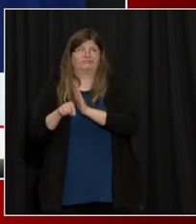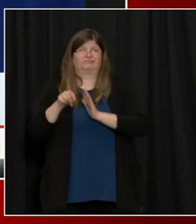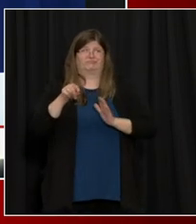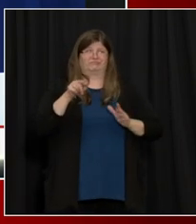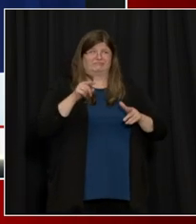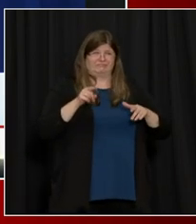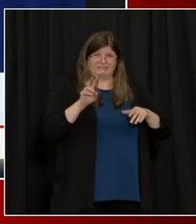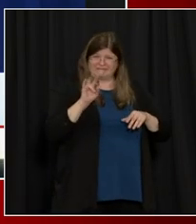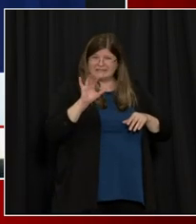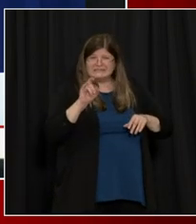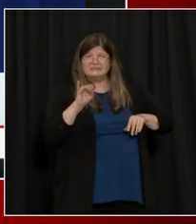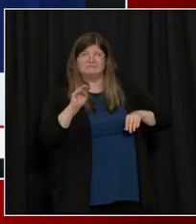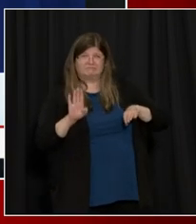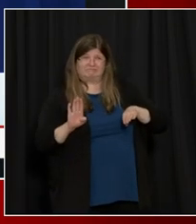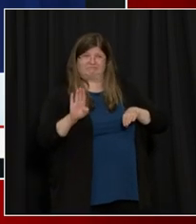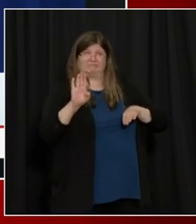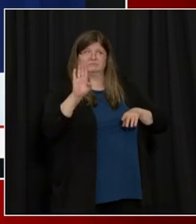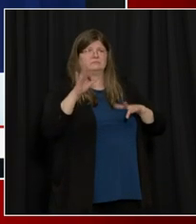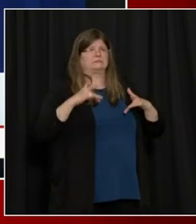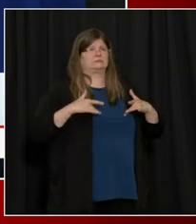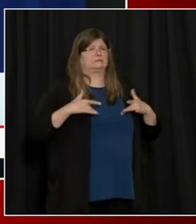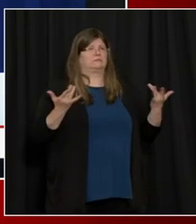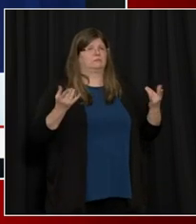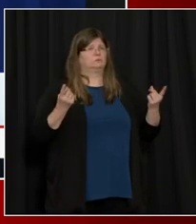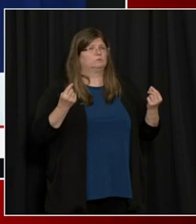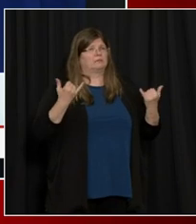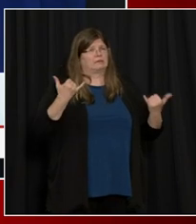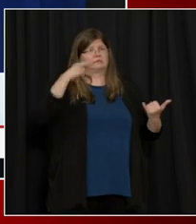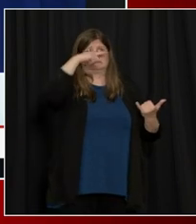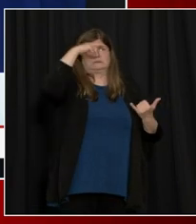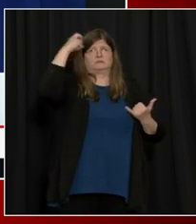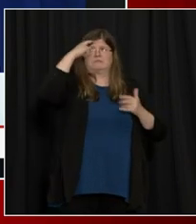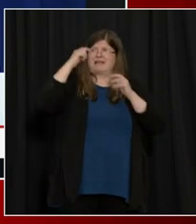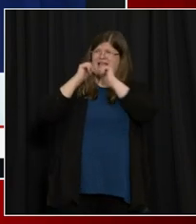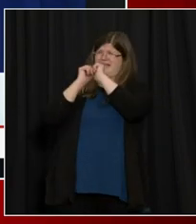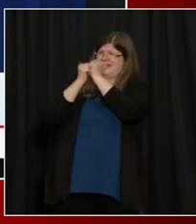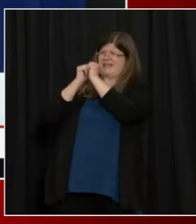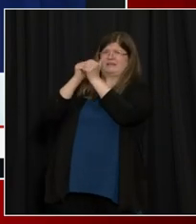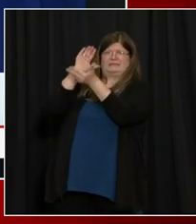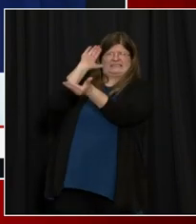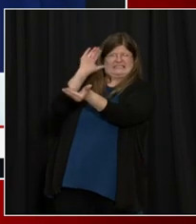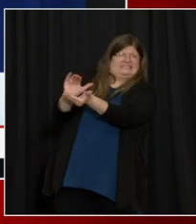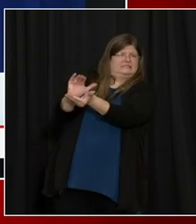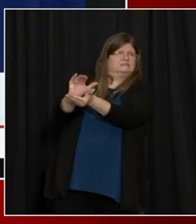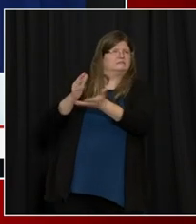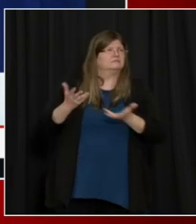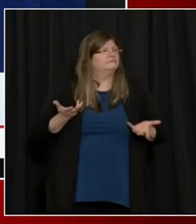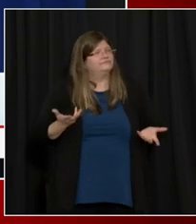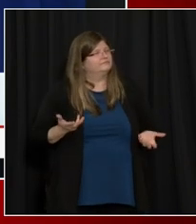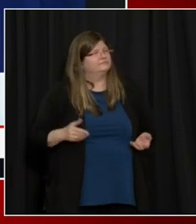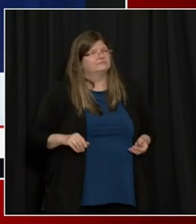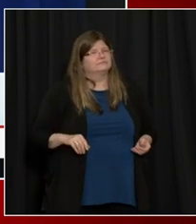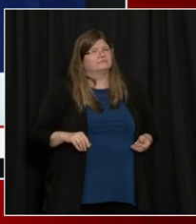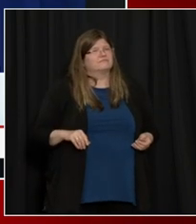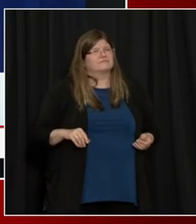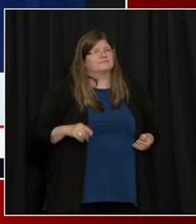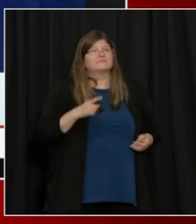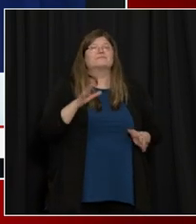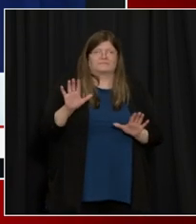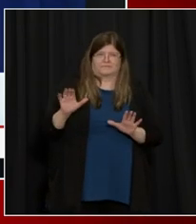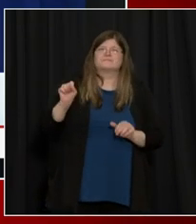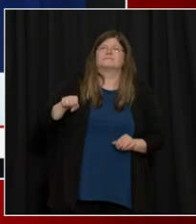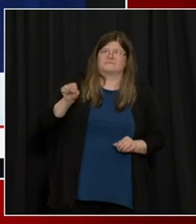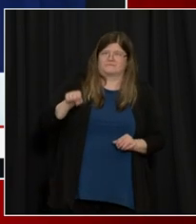What is the plan for this summer just overall for crime? So we did, Mark, I don't know if you noticed, we did roll out our summer crime initiative.